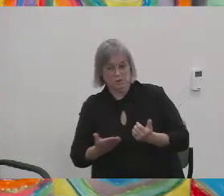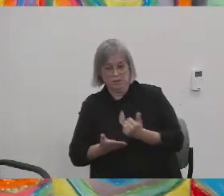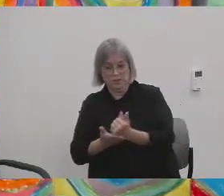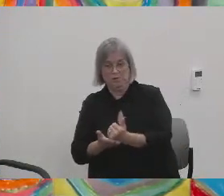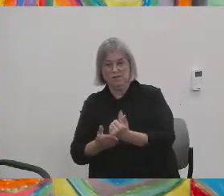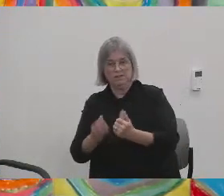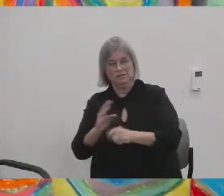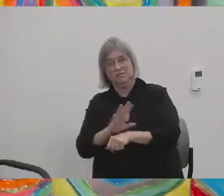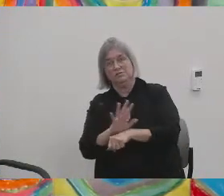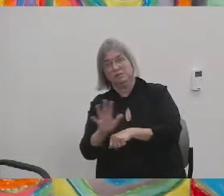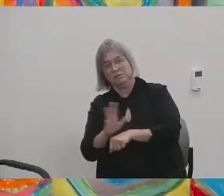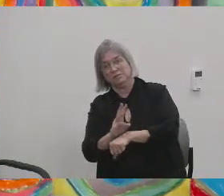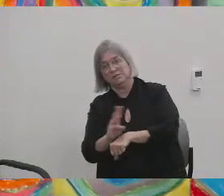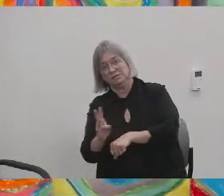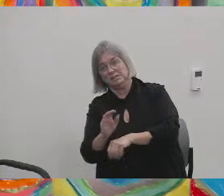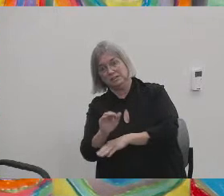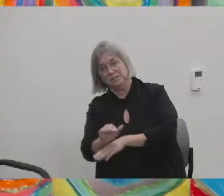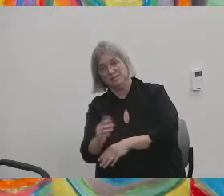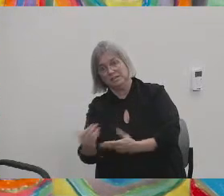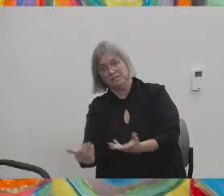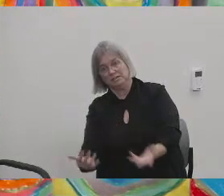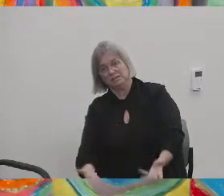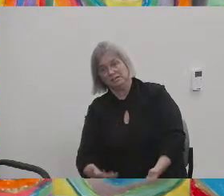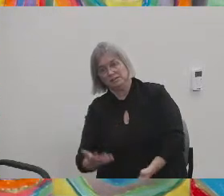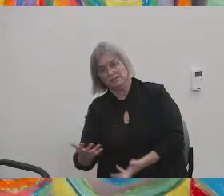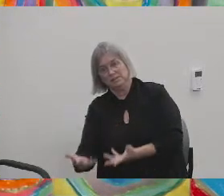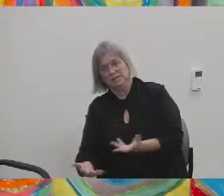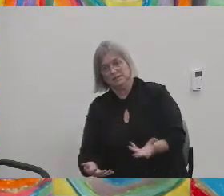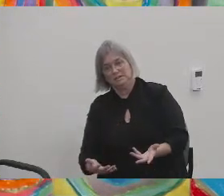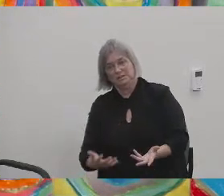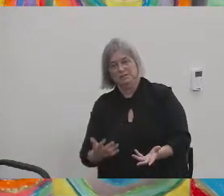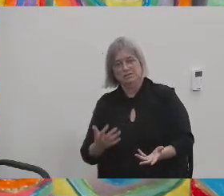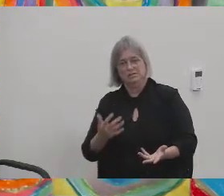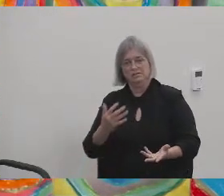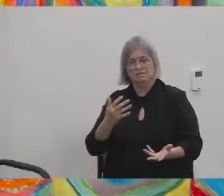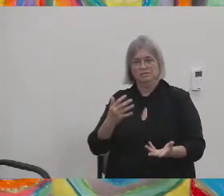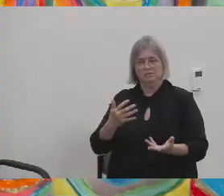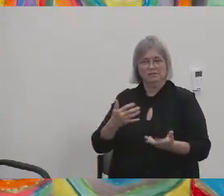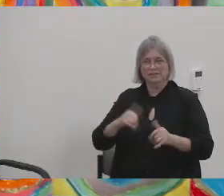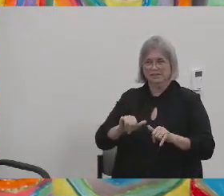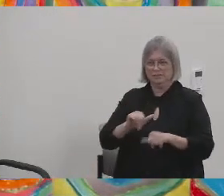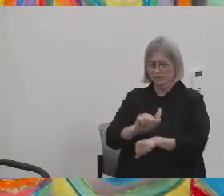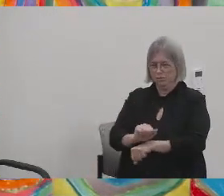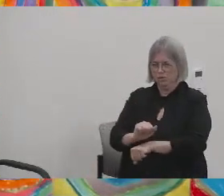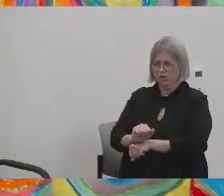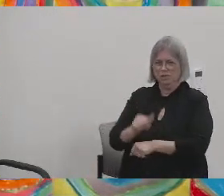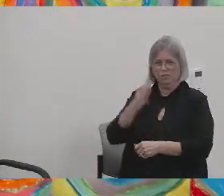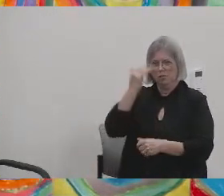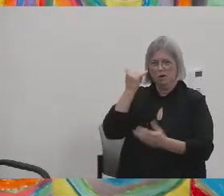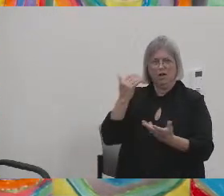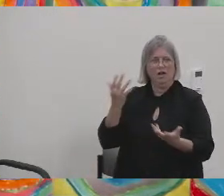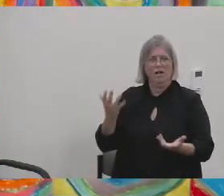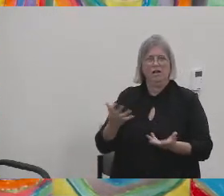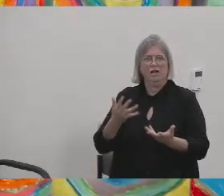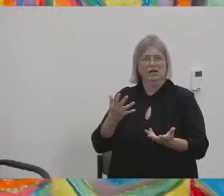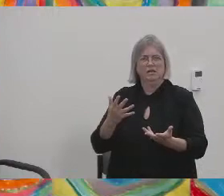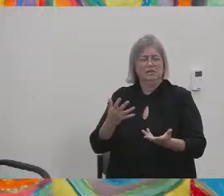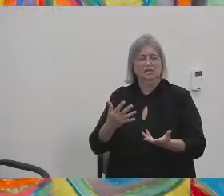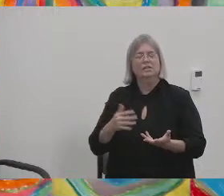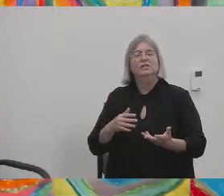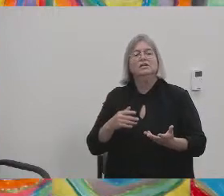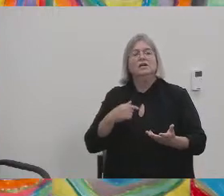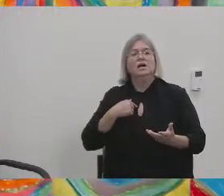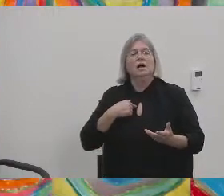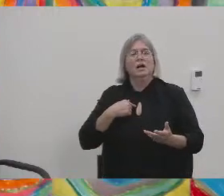6 o'clock at night. And I'm going, why are you guys still working on this stuff? So I really